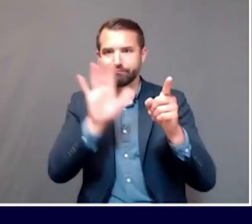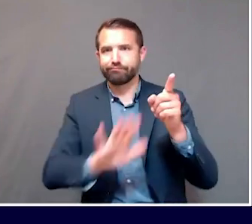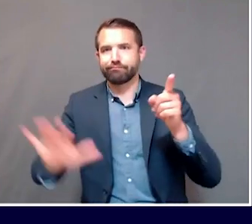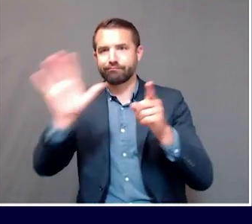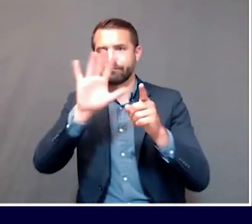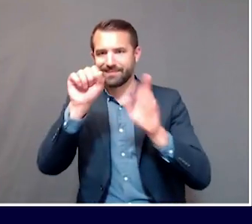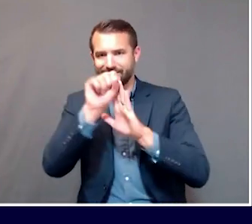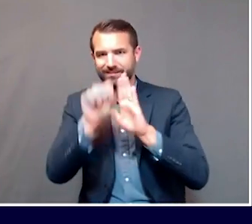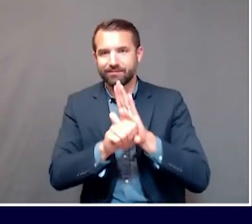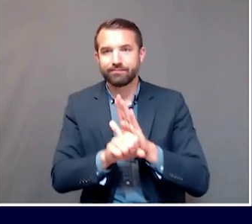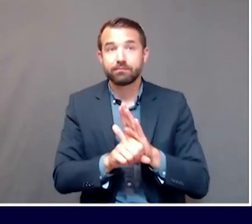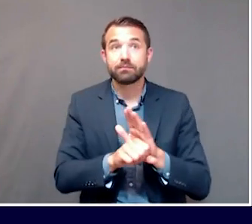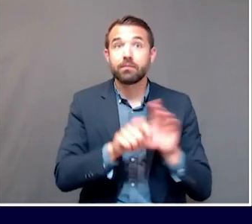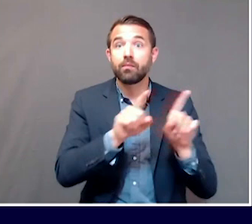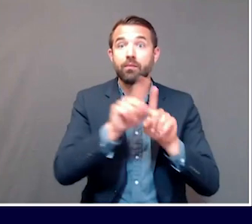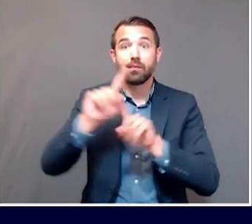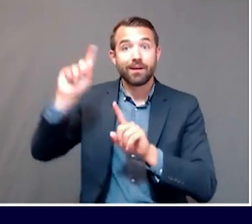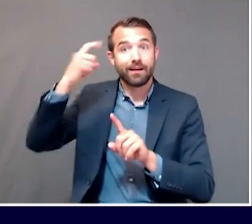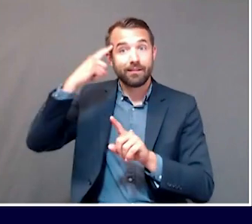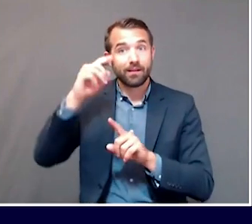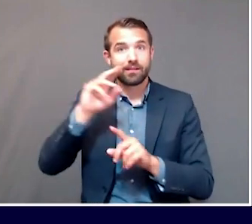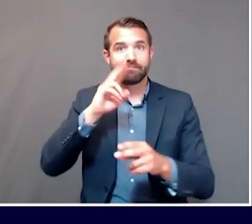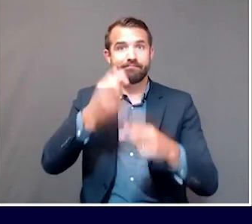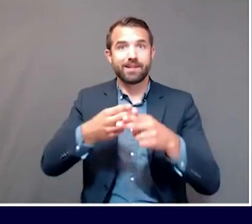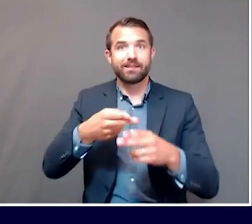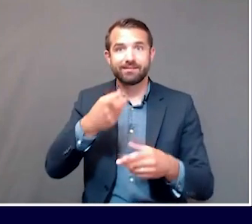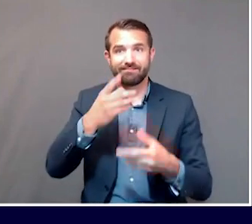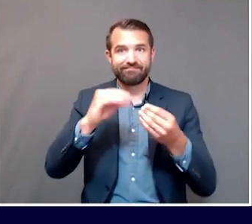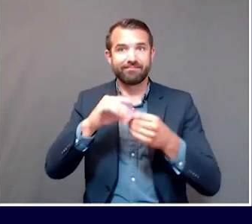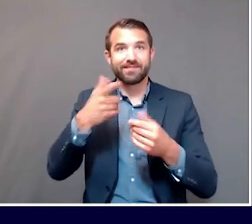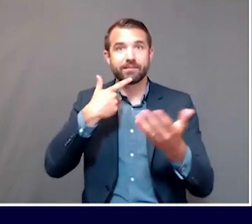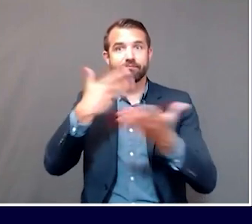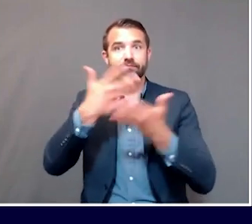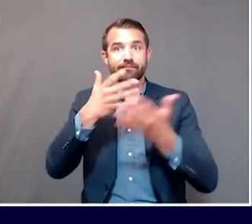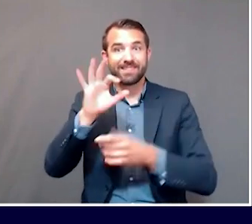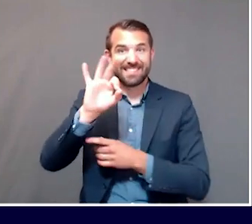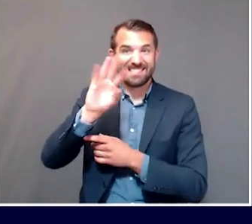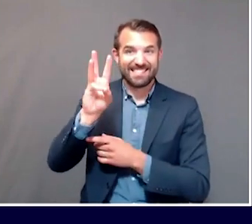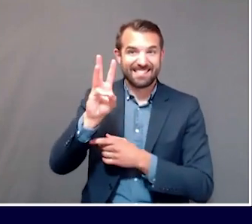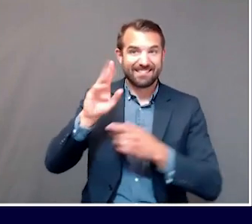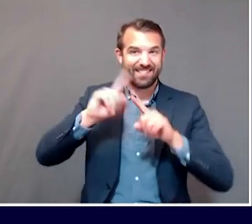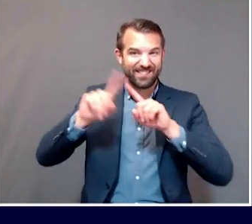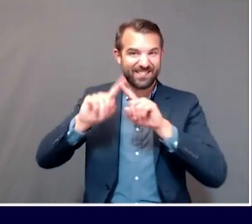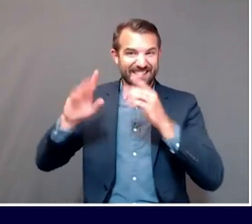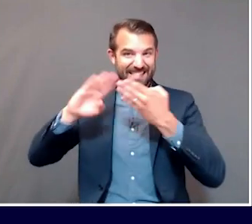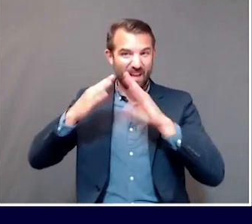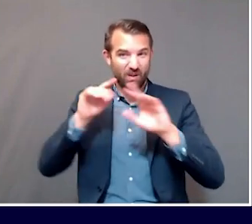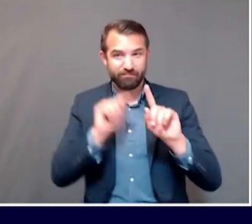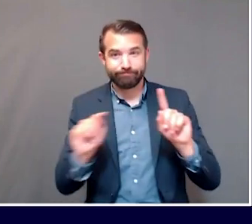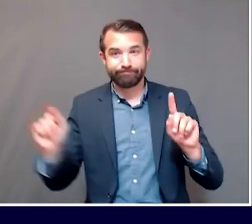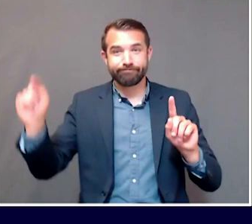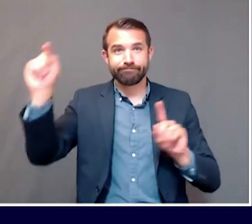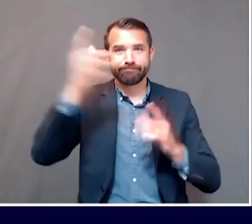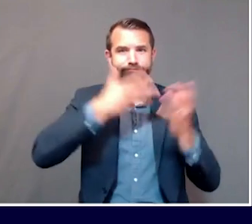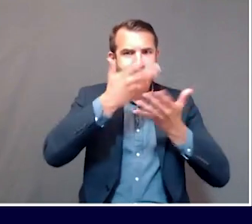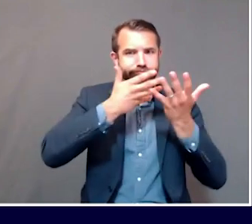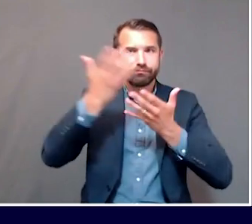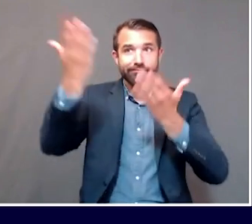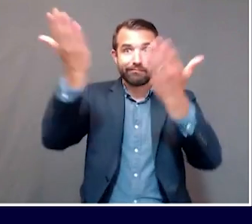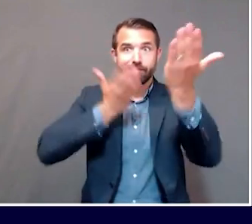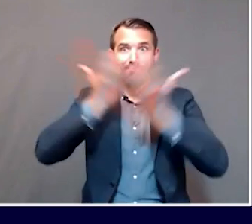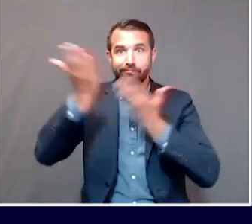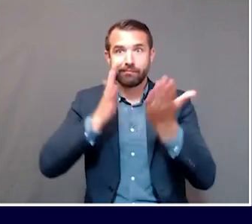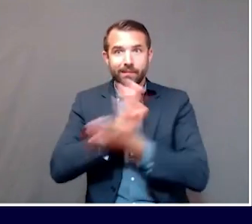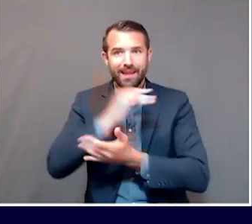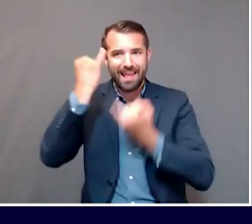constructive conversations about local solutions, local ideas, knowing people who come, knowing their town layout, knowing what the